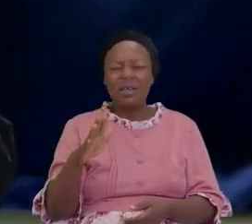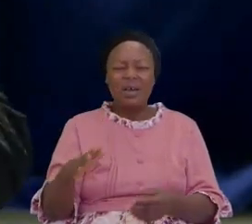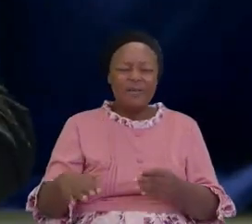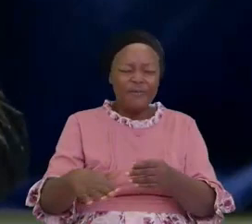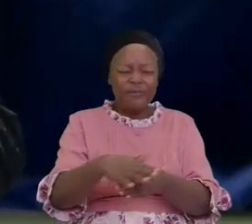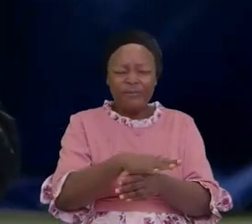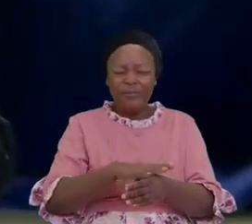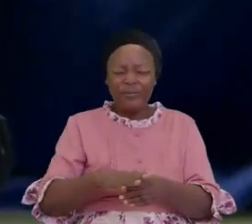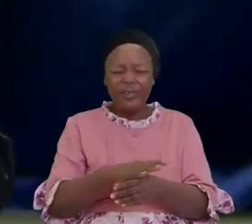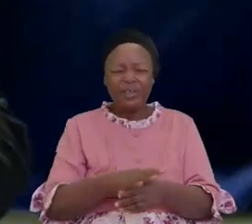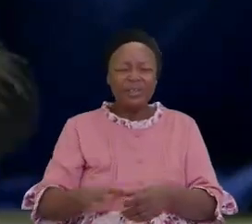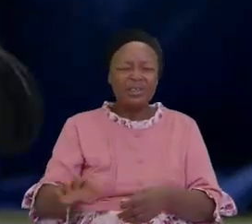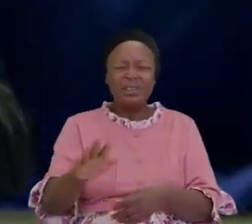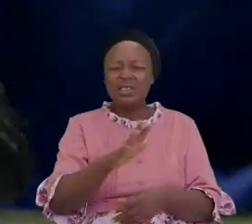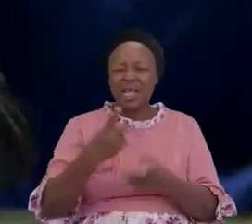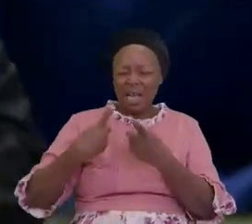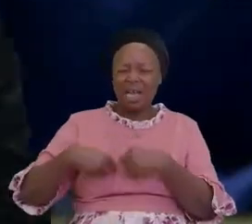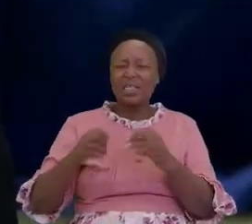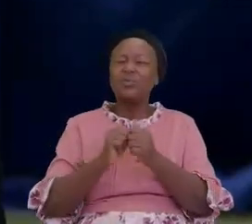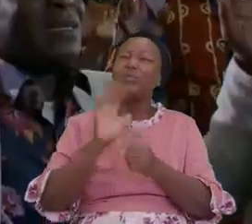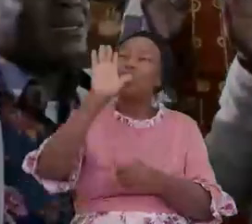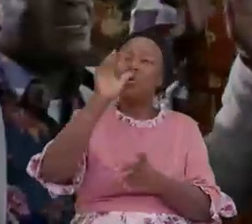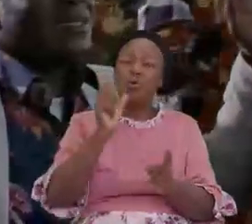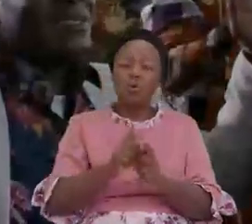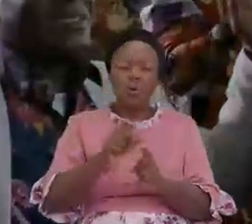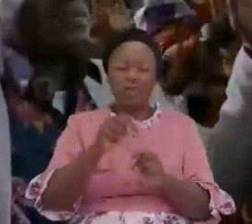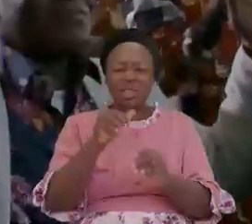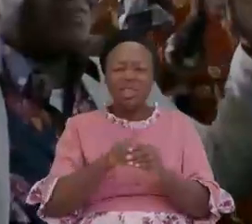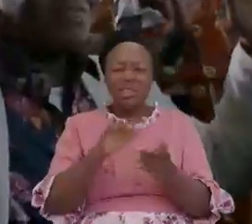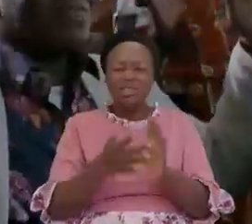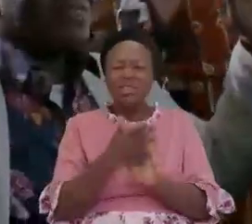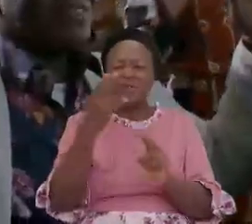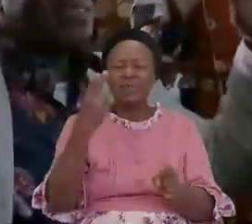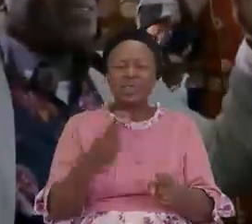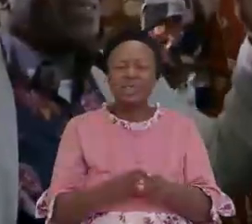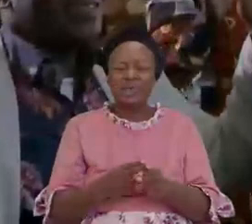heart with your word in Jesus' name.